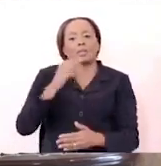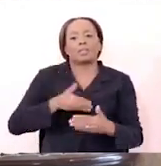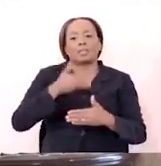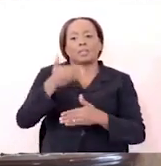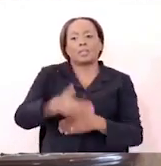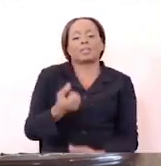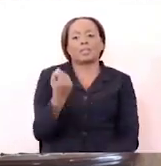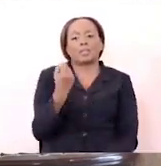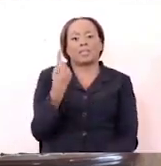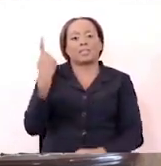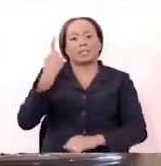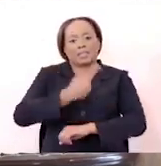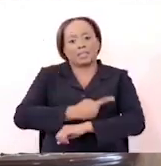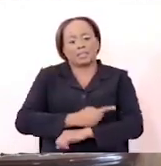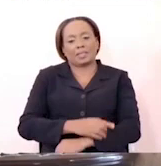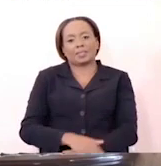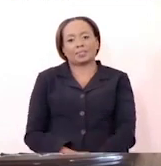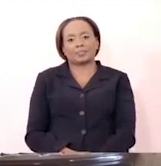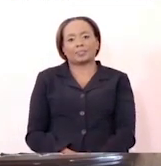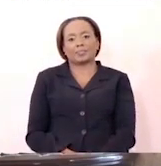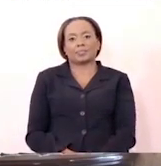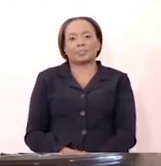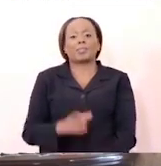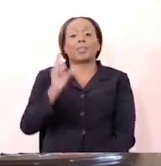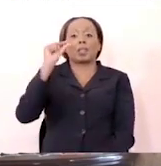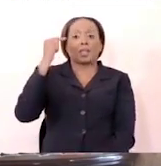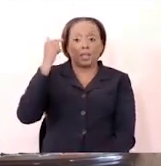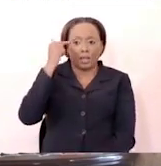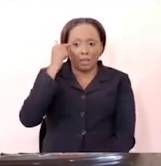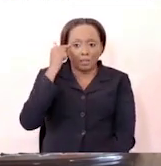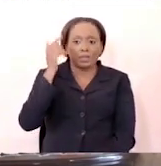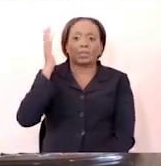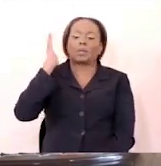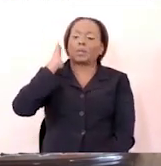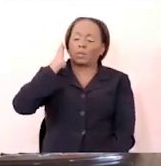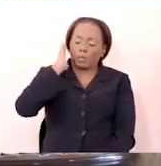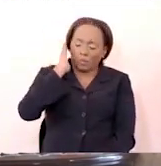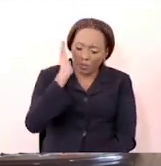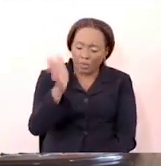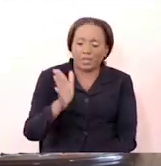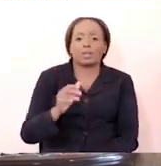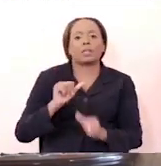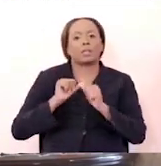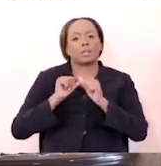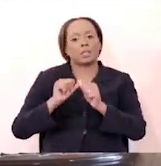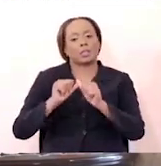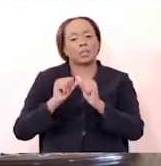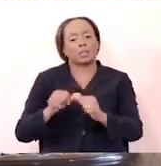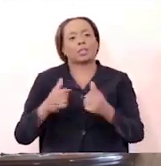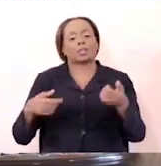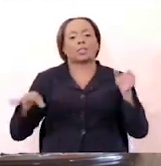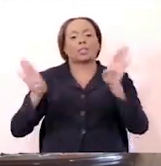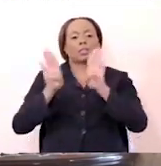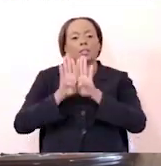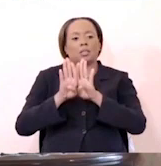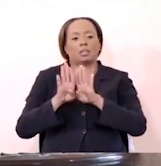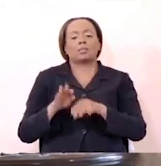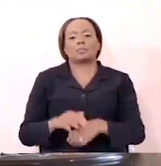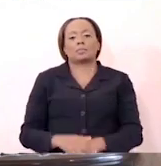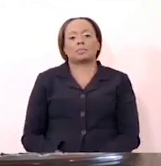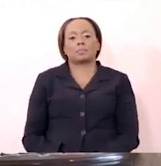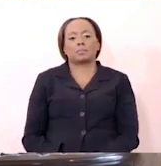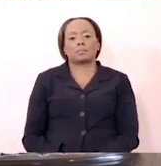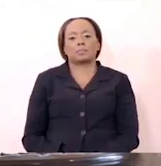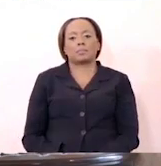The government will extend the circumstances, the restrictions, the pause to